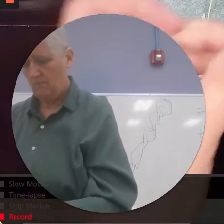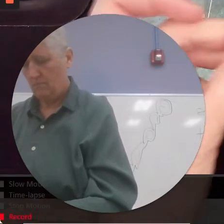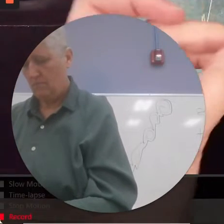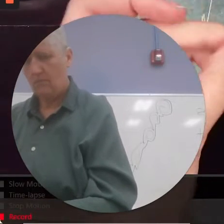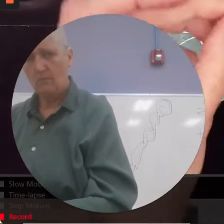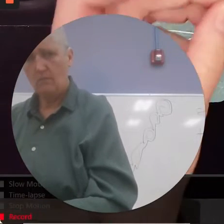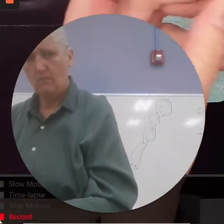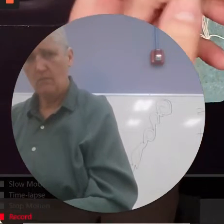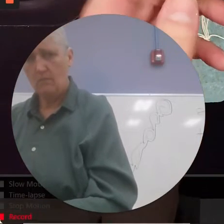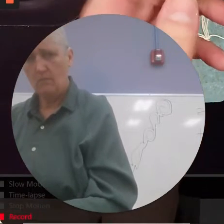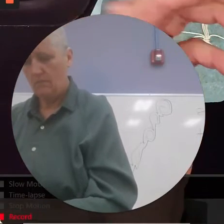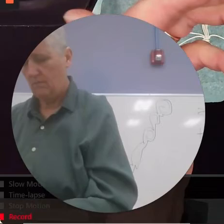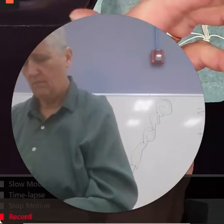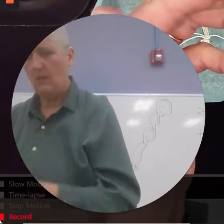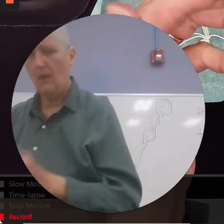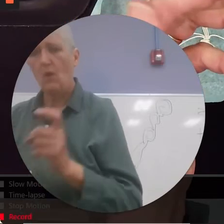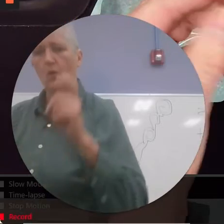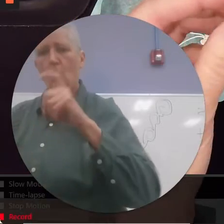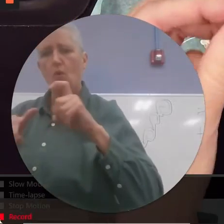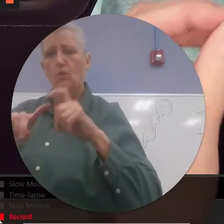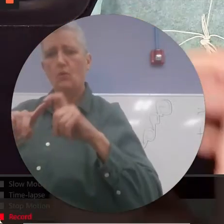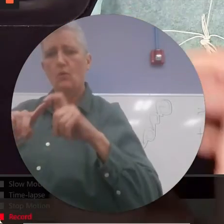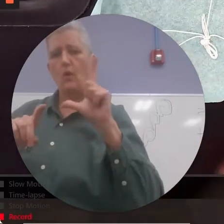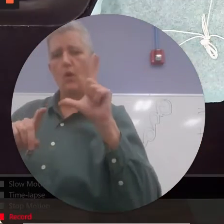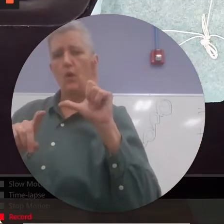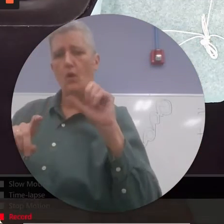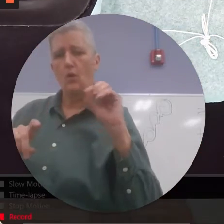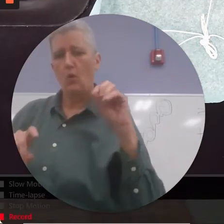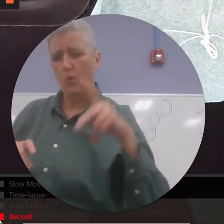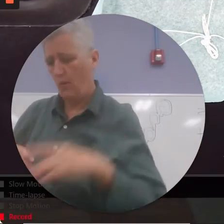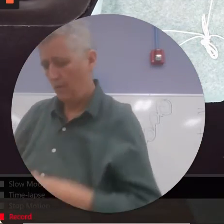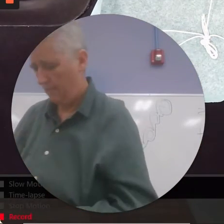Okay. And you're going to put those onto the loop.